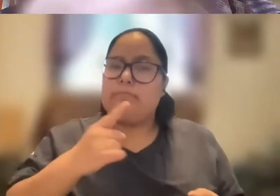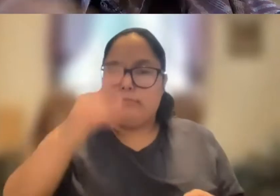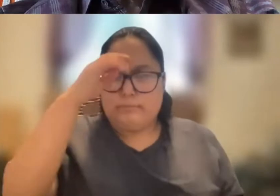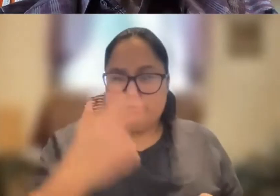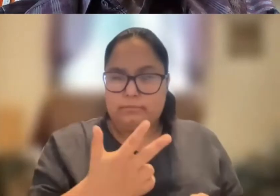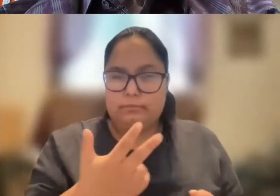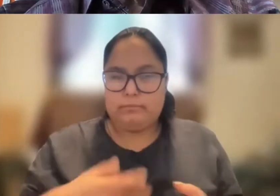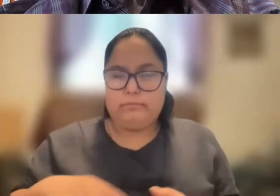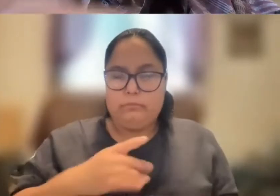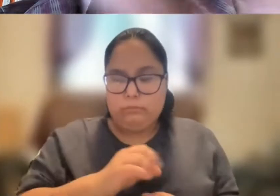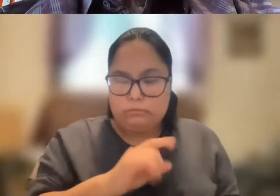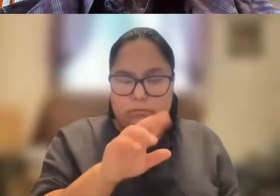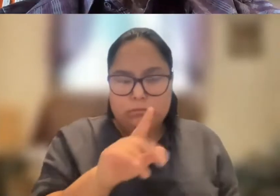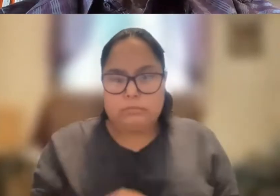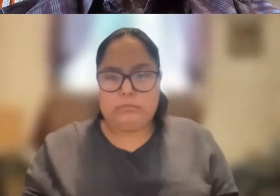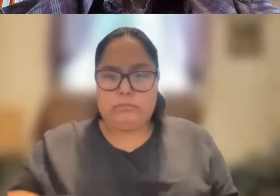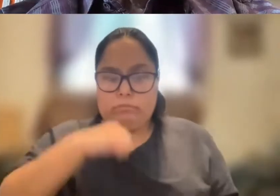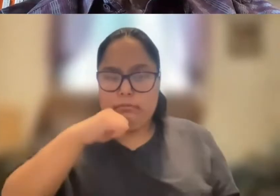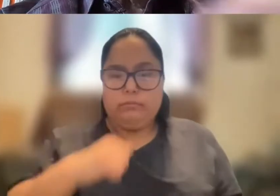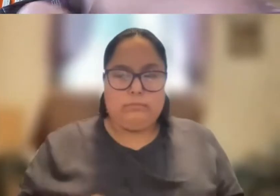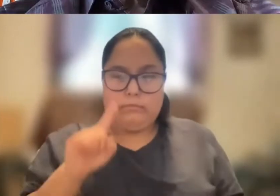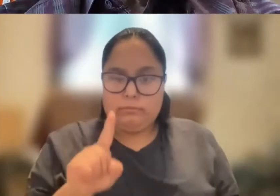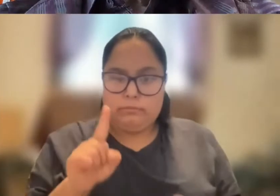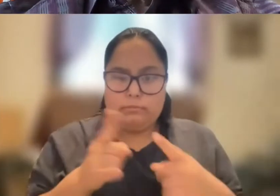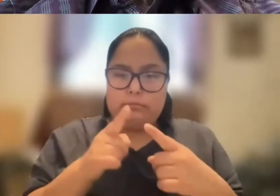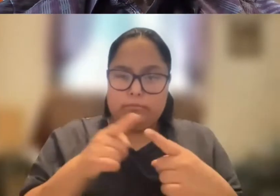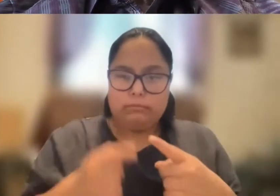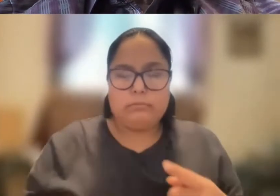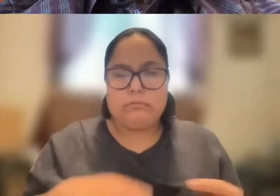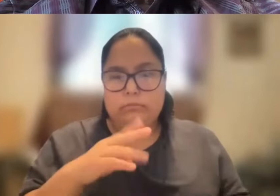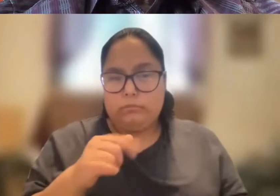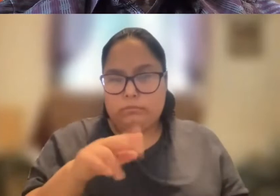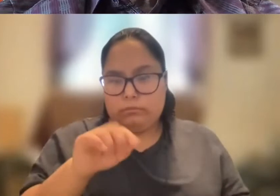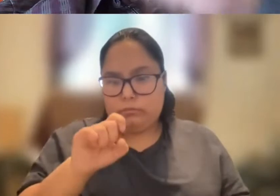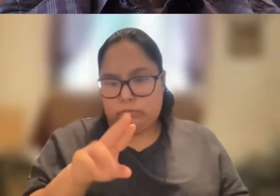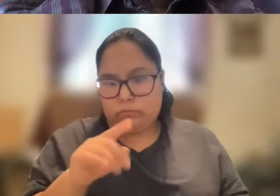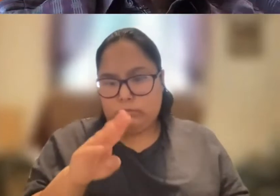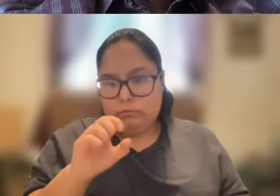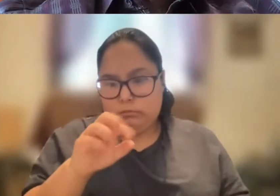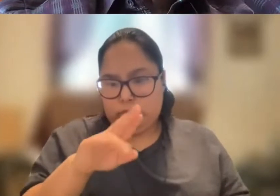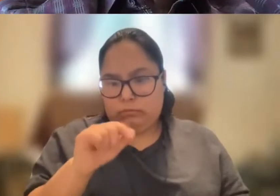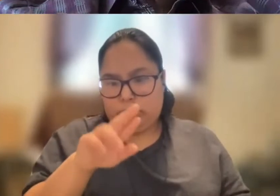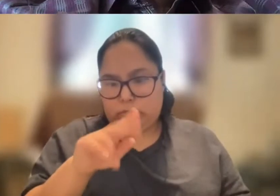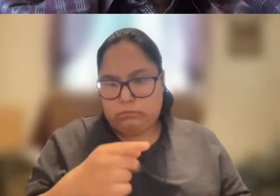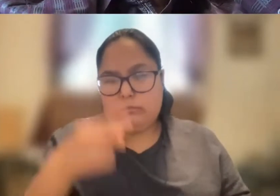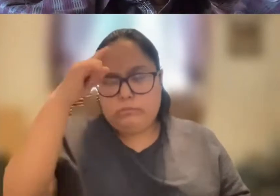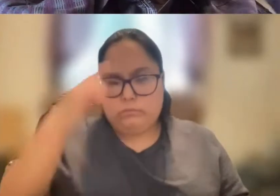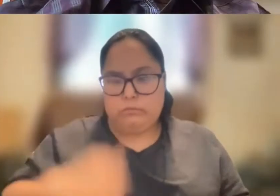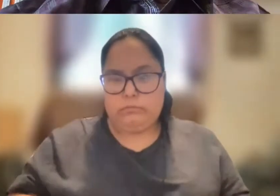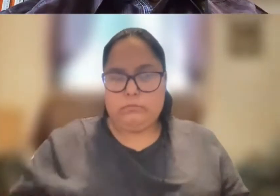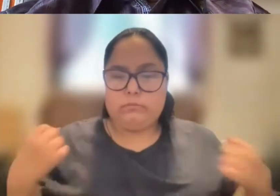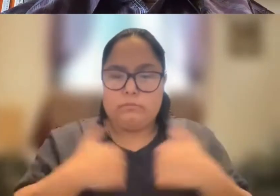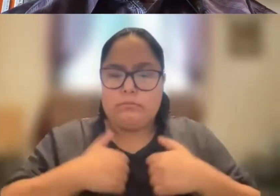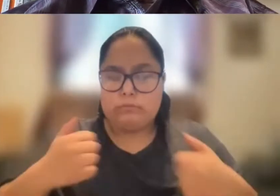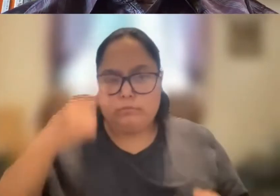probably 3 moments that make me the most proud. The first would be when I graduated from basic training and I got to fully wear my